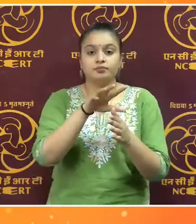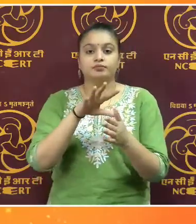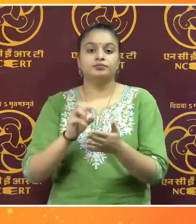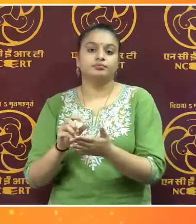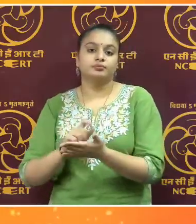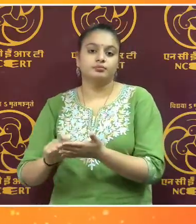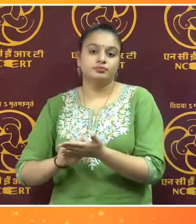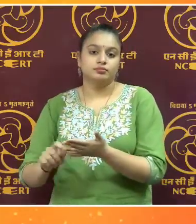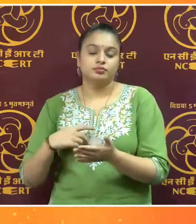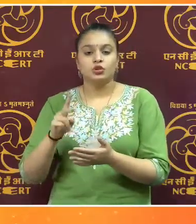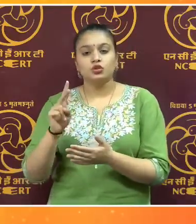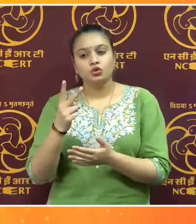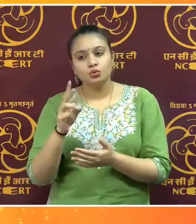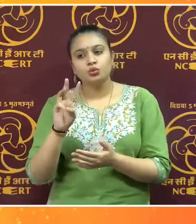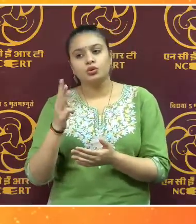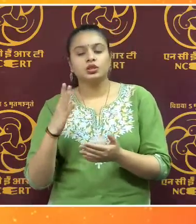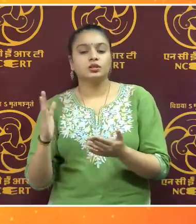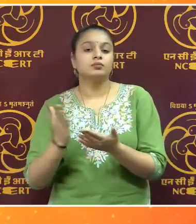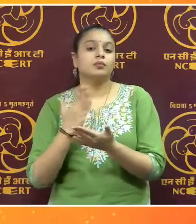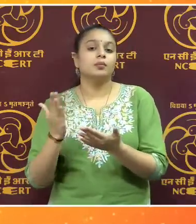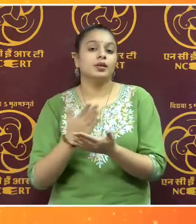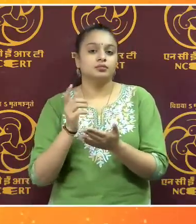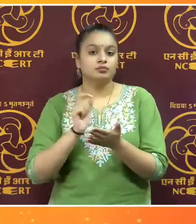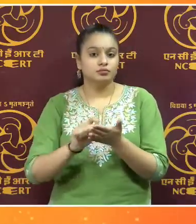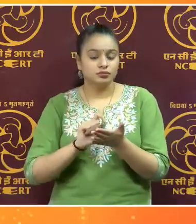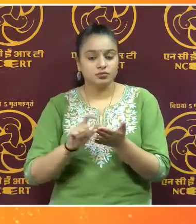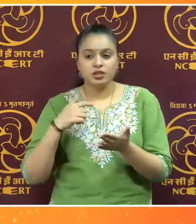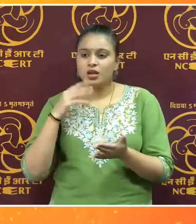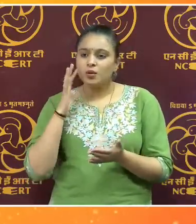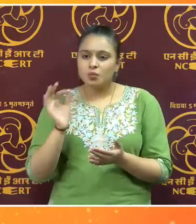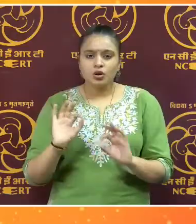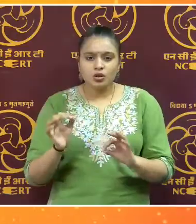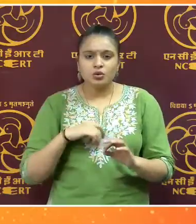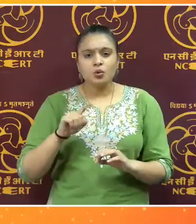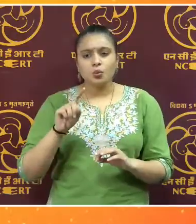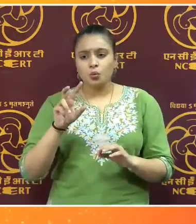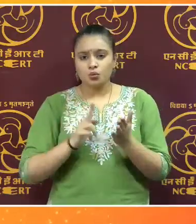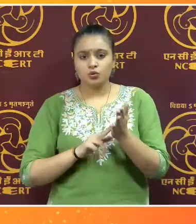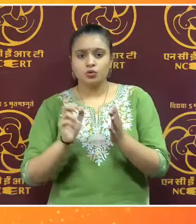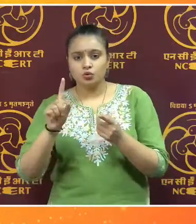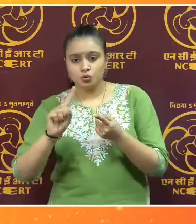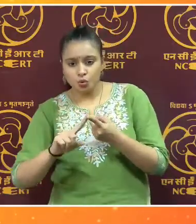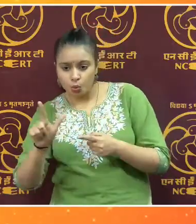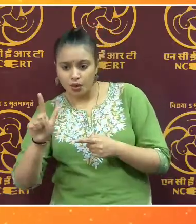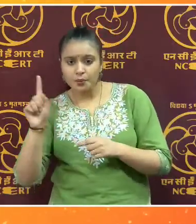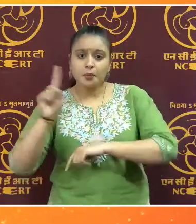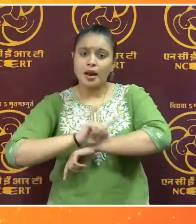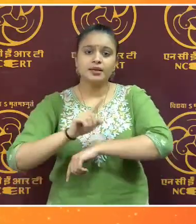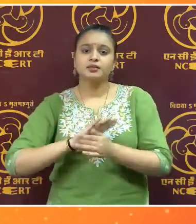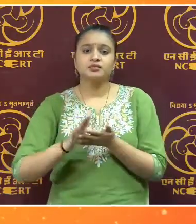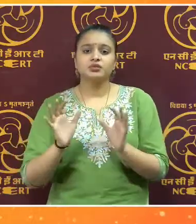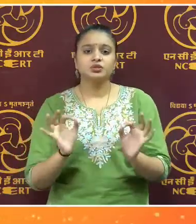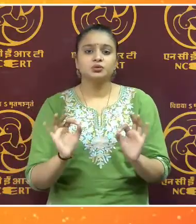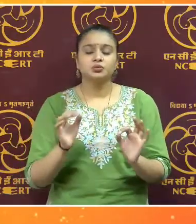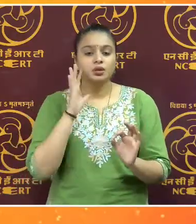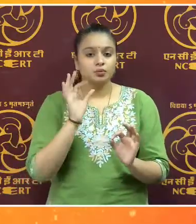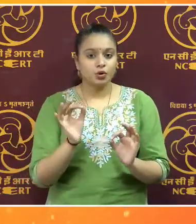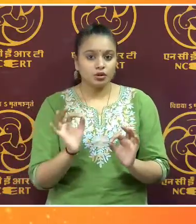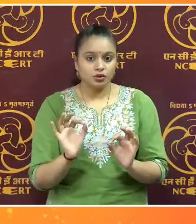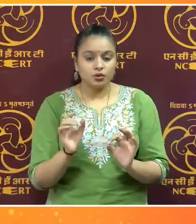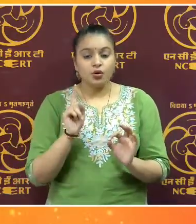at least 2 to 3 pages every day. It's not important to complete a novel in a day or two, but write in